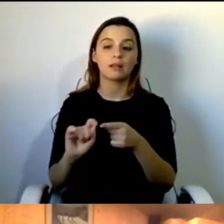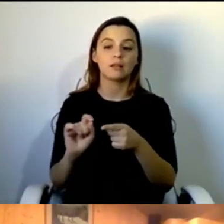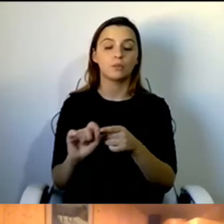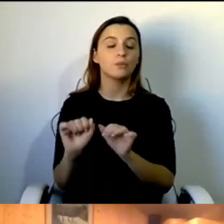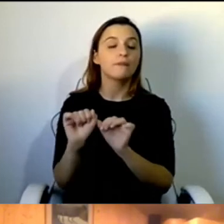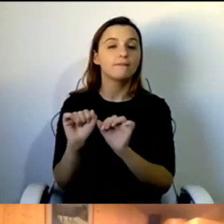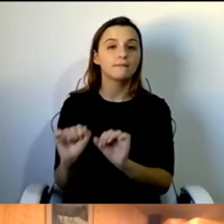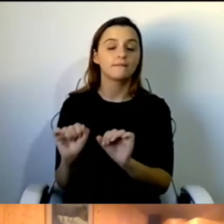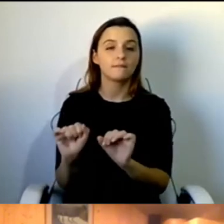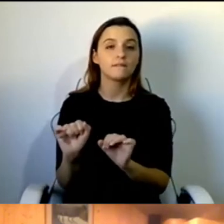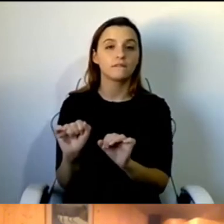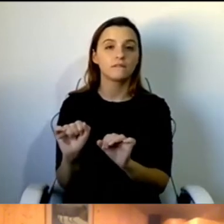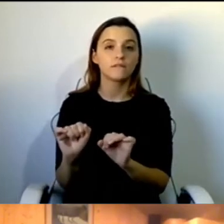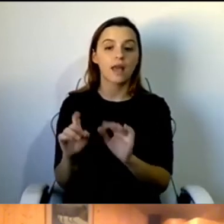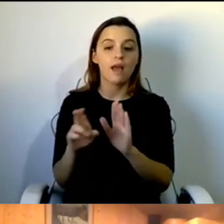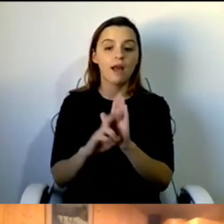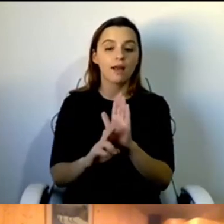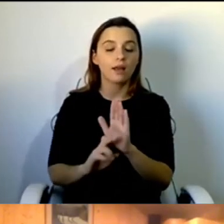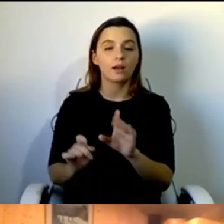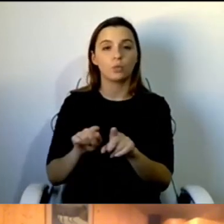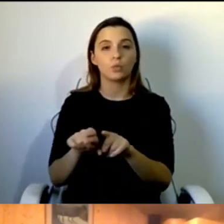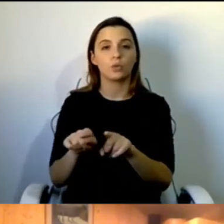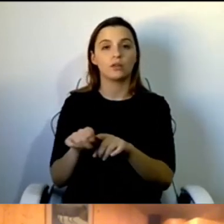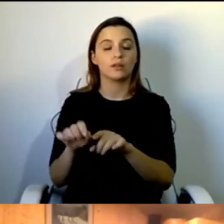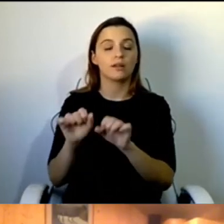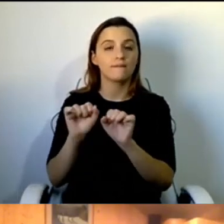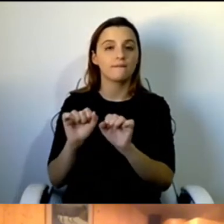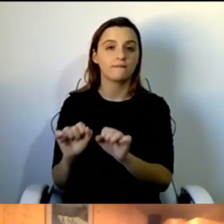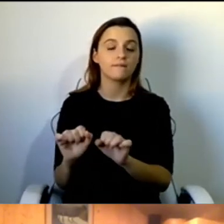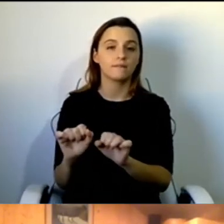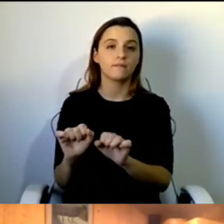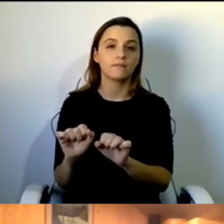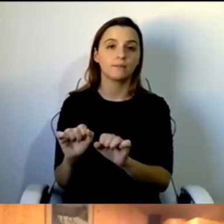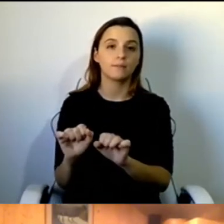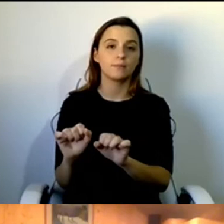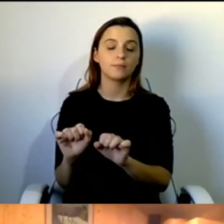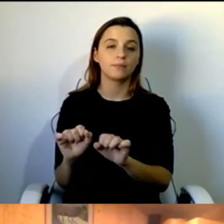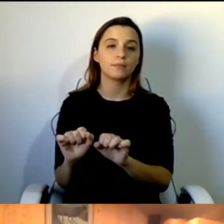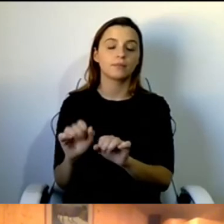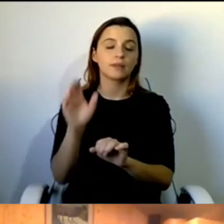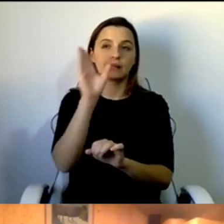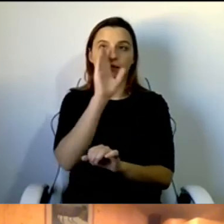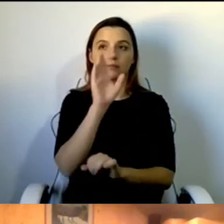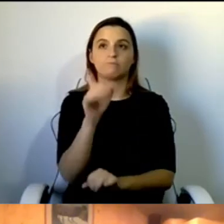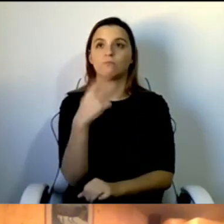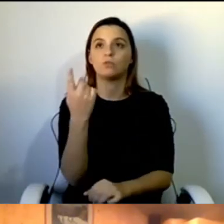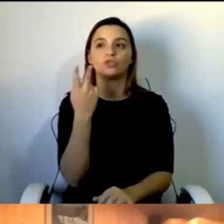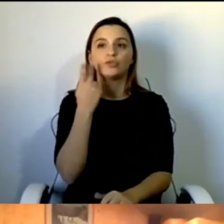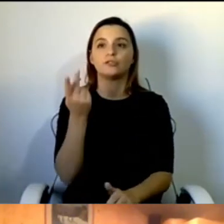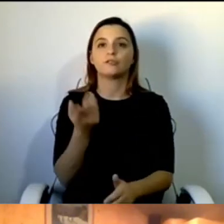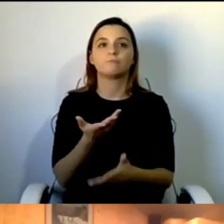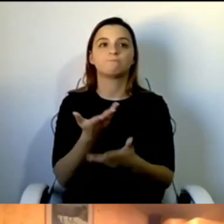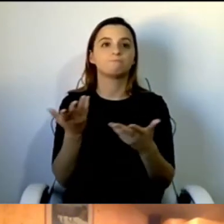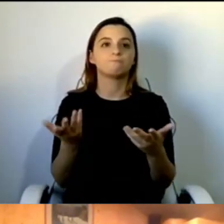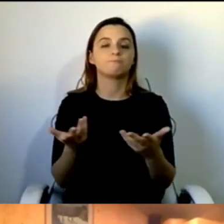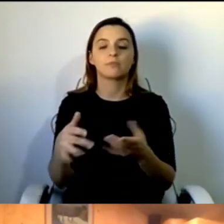rule. If you lived in one of those that didn't like personalized assistance and as an idea, thought